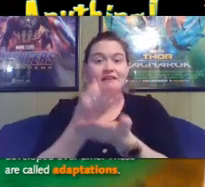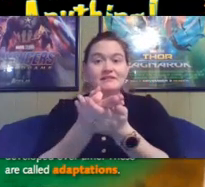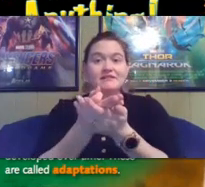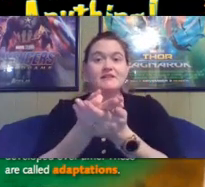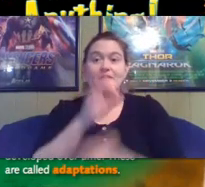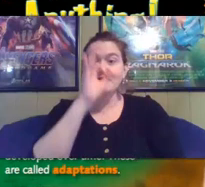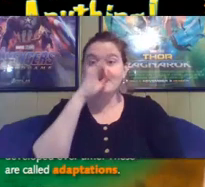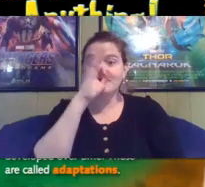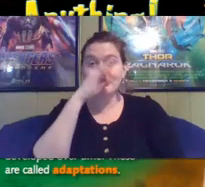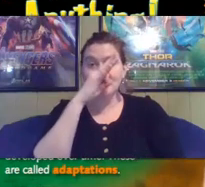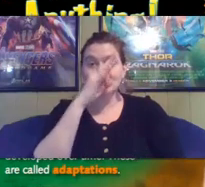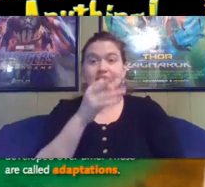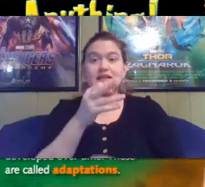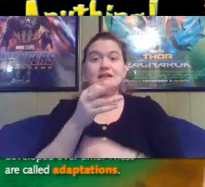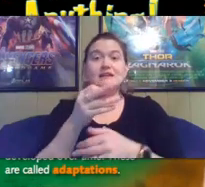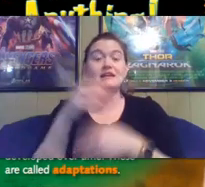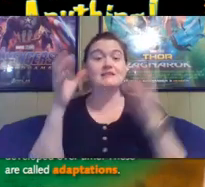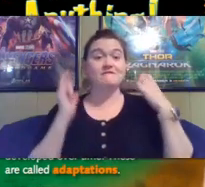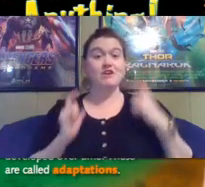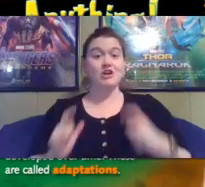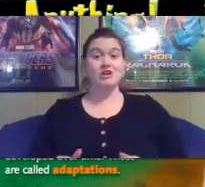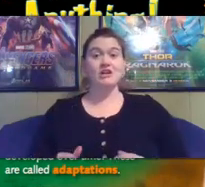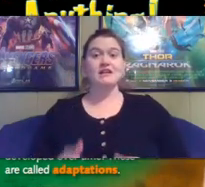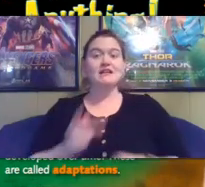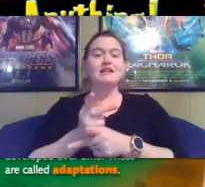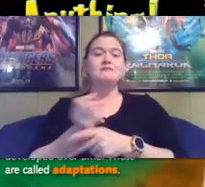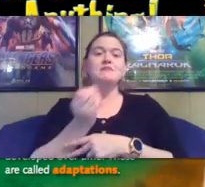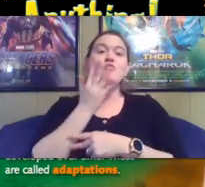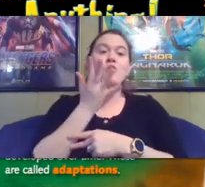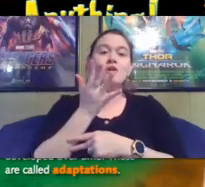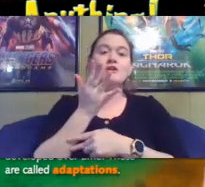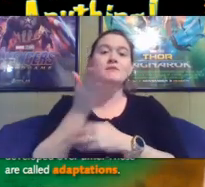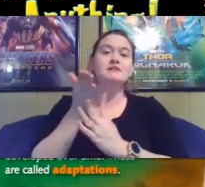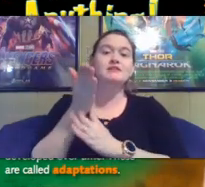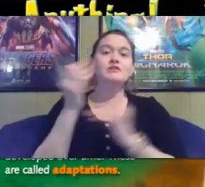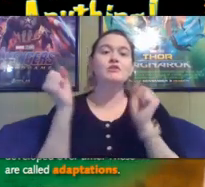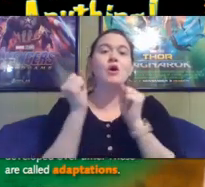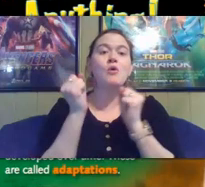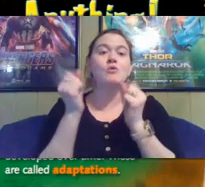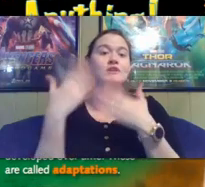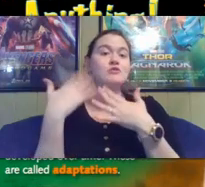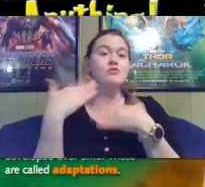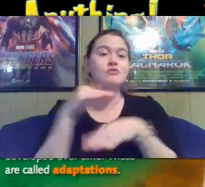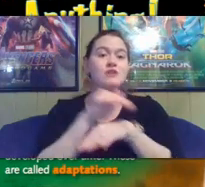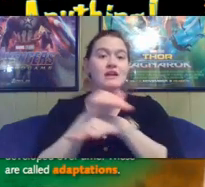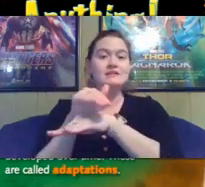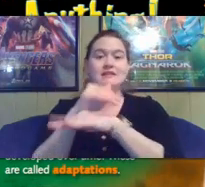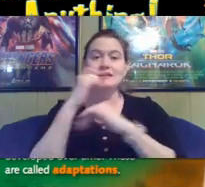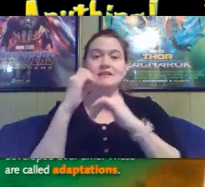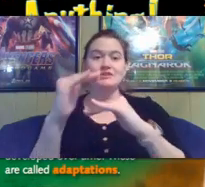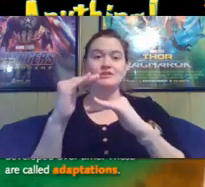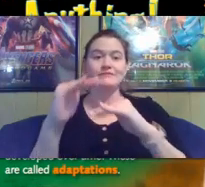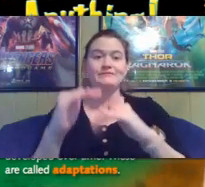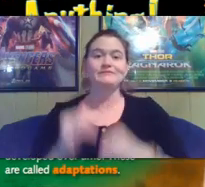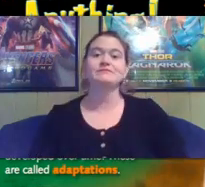Fast fact. The fennec fox, his fur keeps him warm during the cold and cool nights